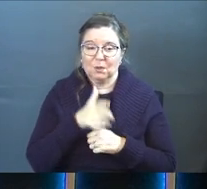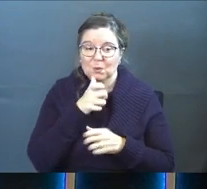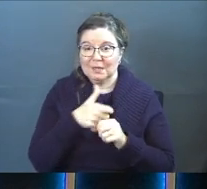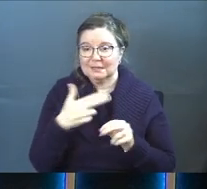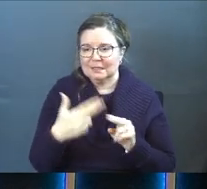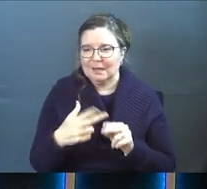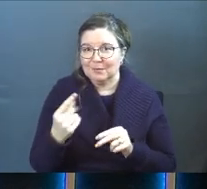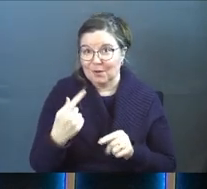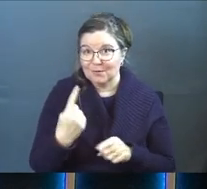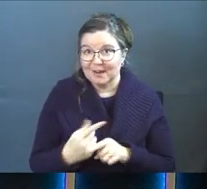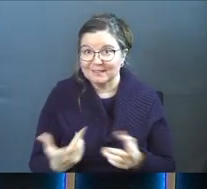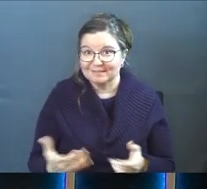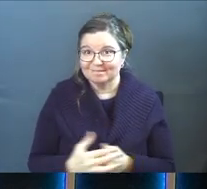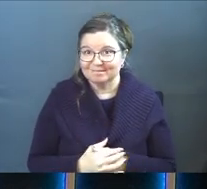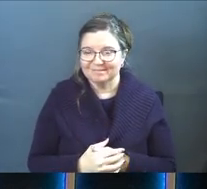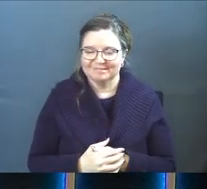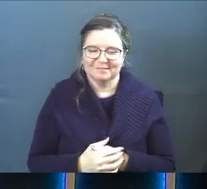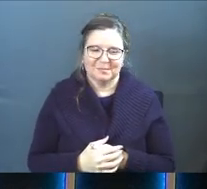gets to name the dog, right?